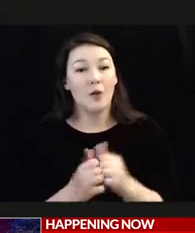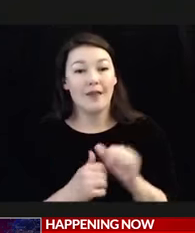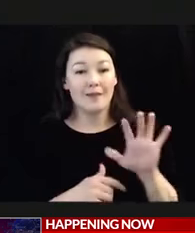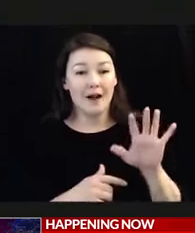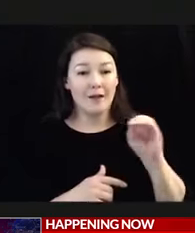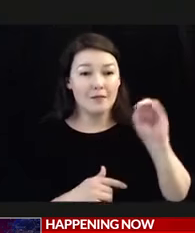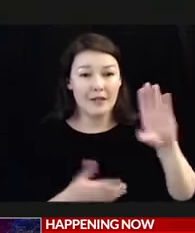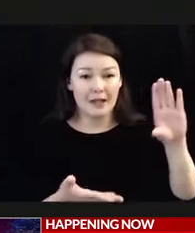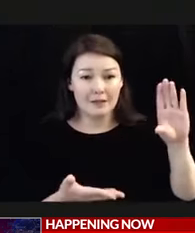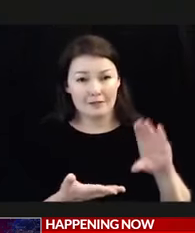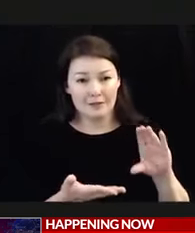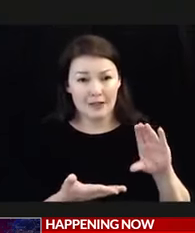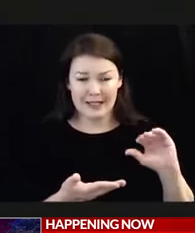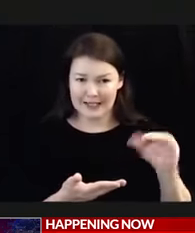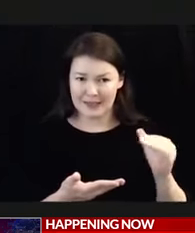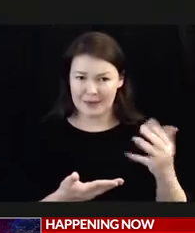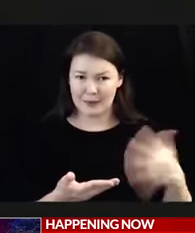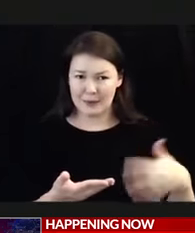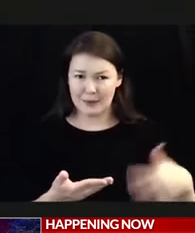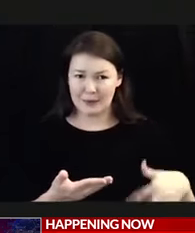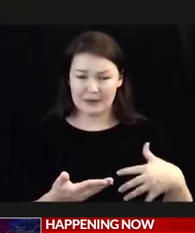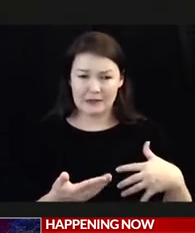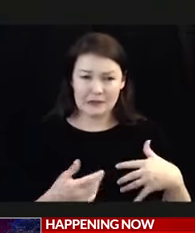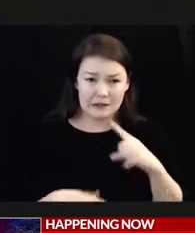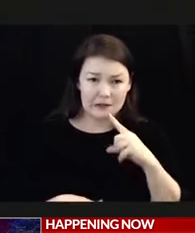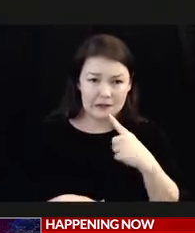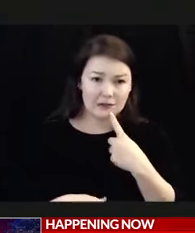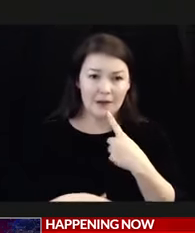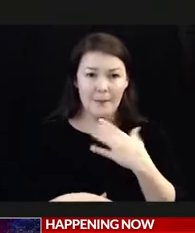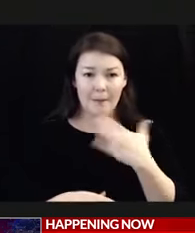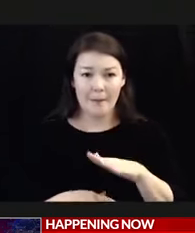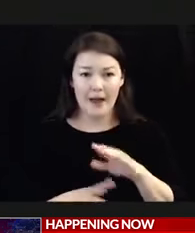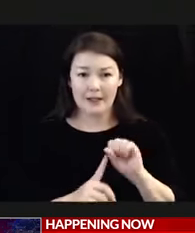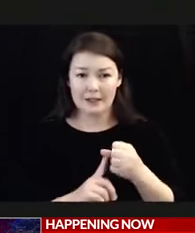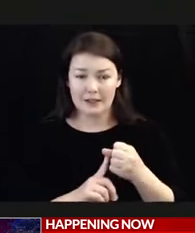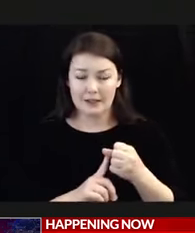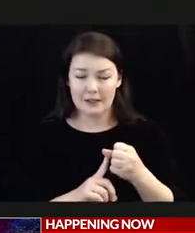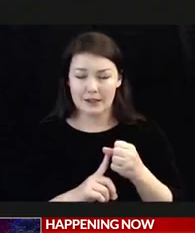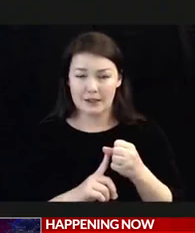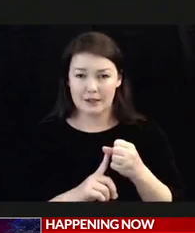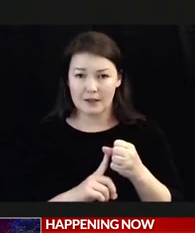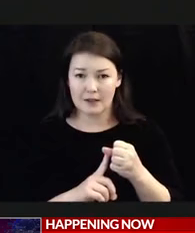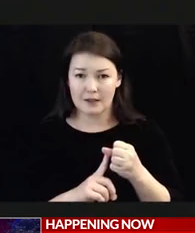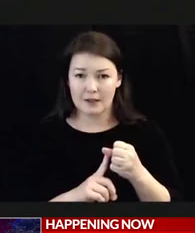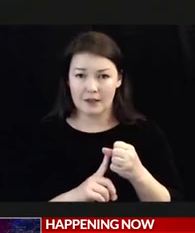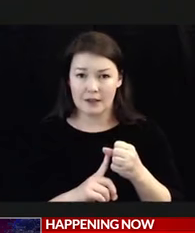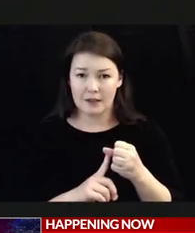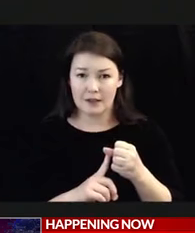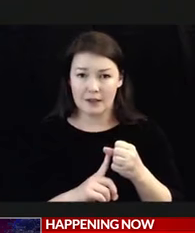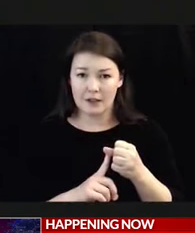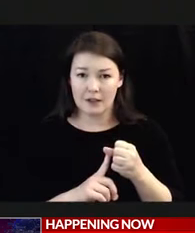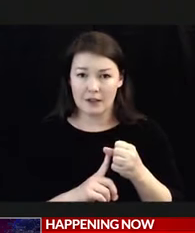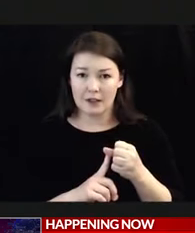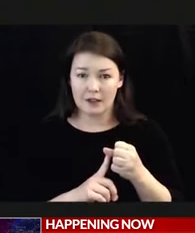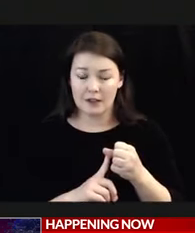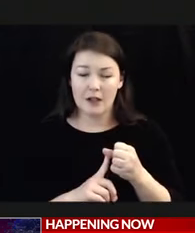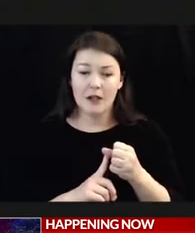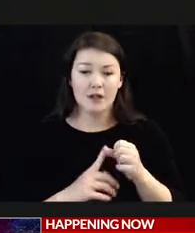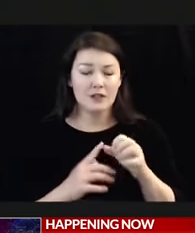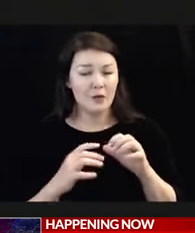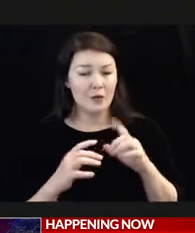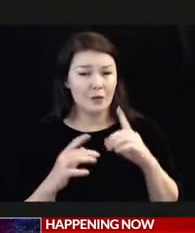like potentially pretty bad scenarios. A bit about how you're going to decide